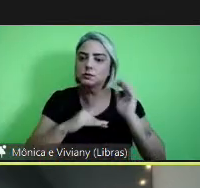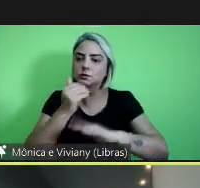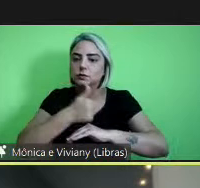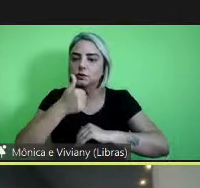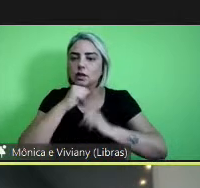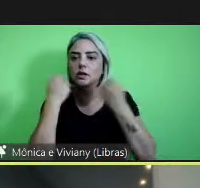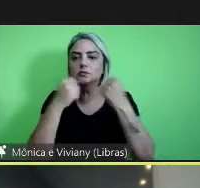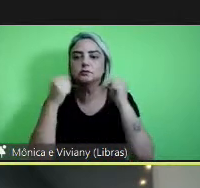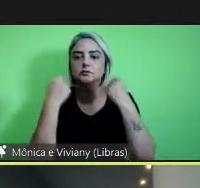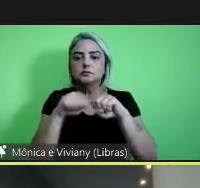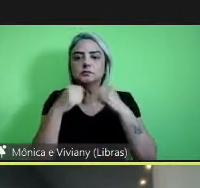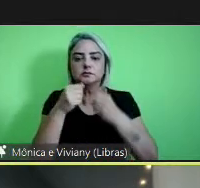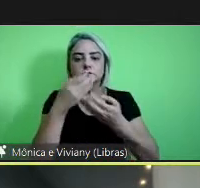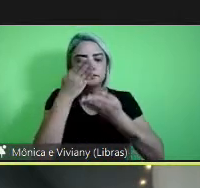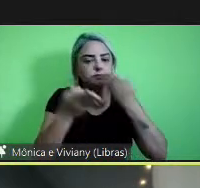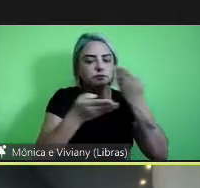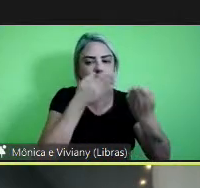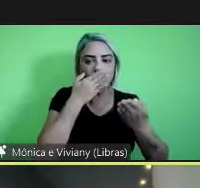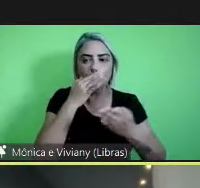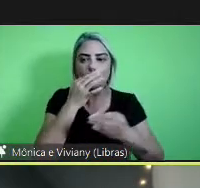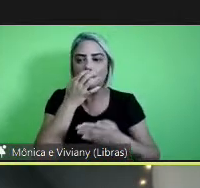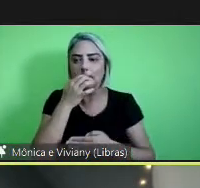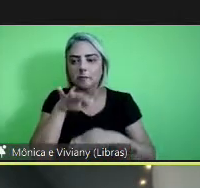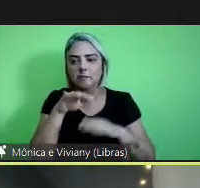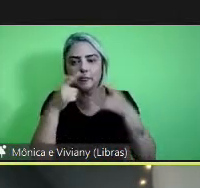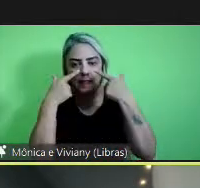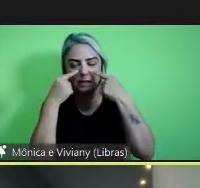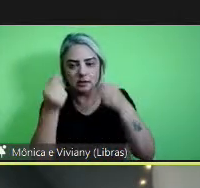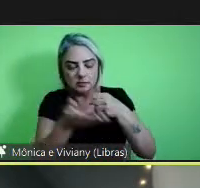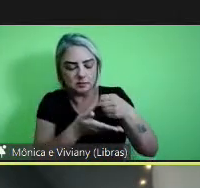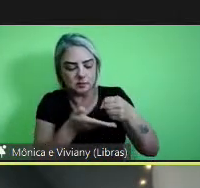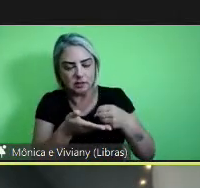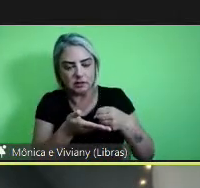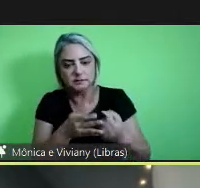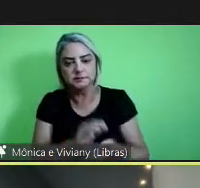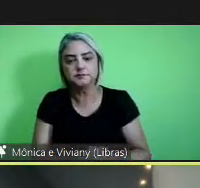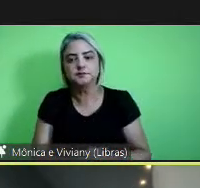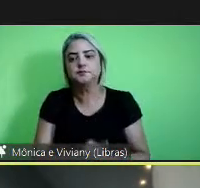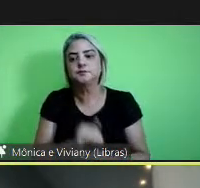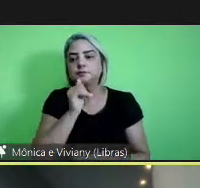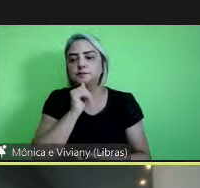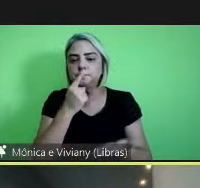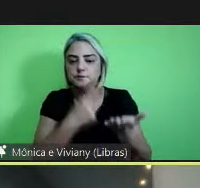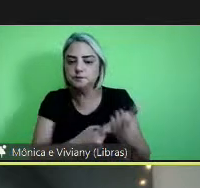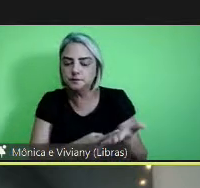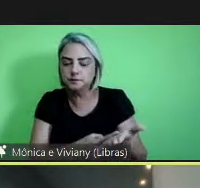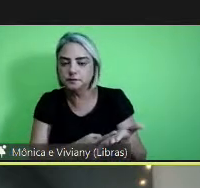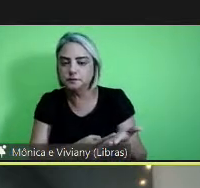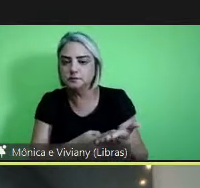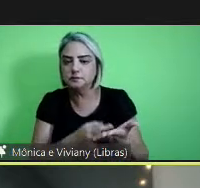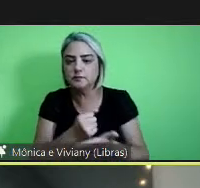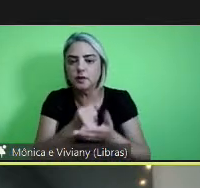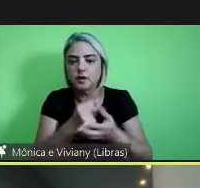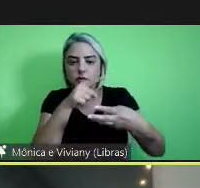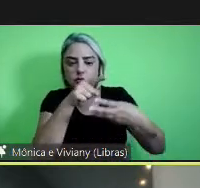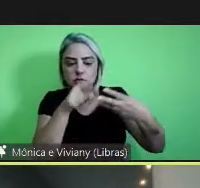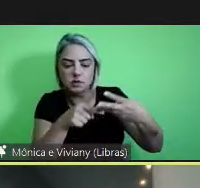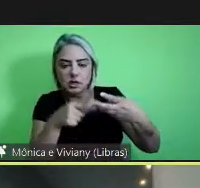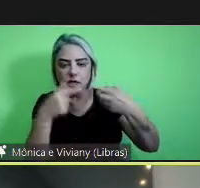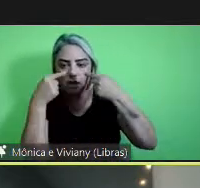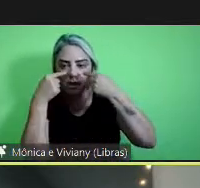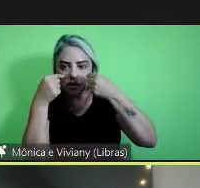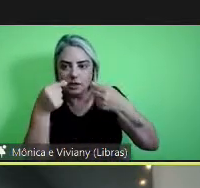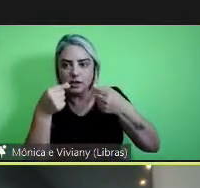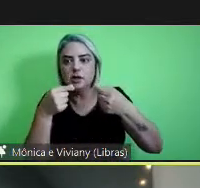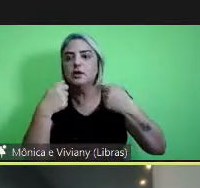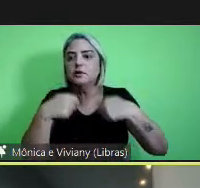Care, nutritionists, and professionals of physical education that work with primary health care. And there were agreements